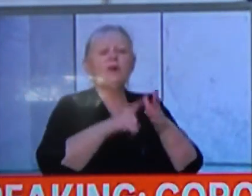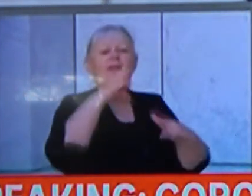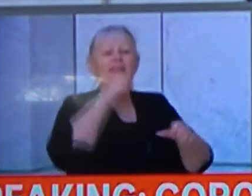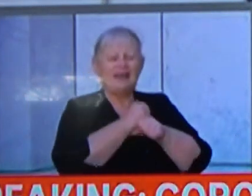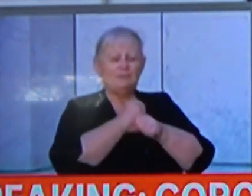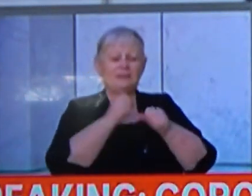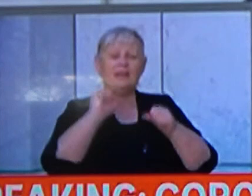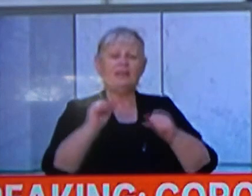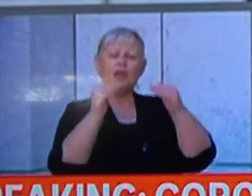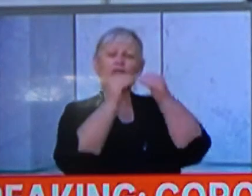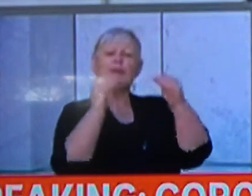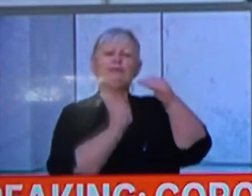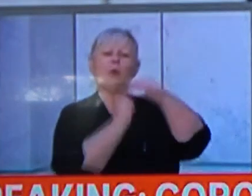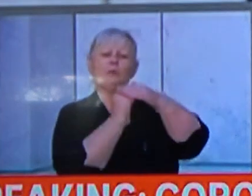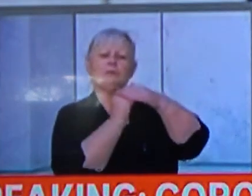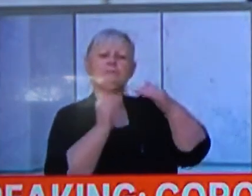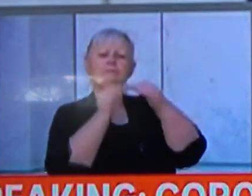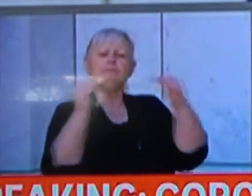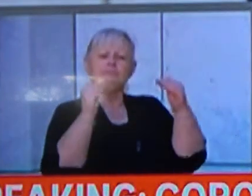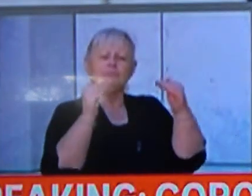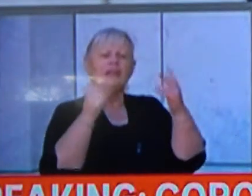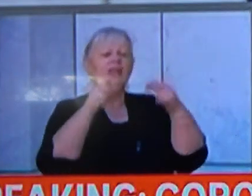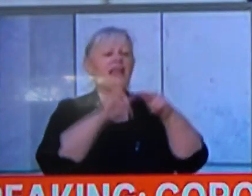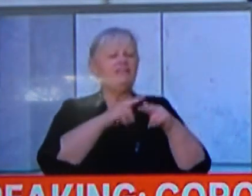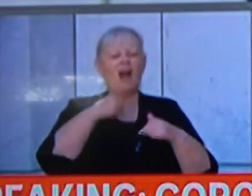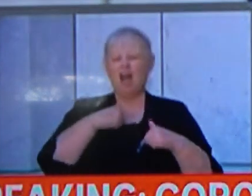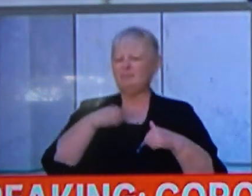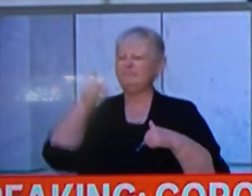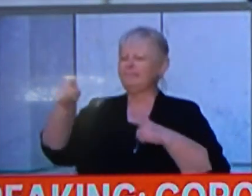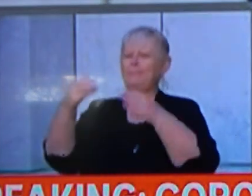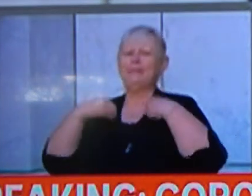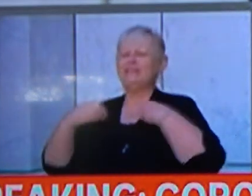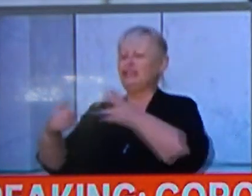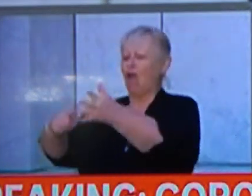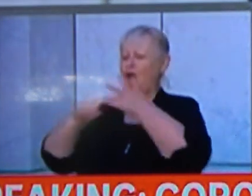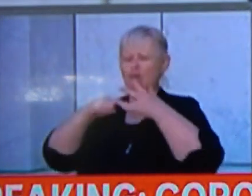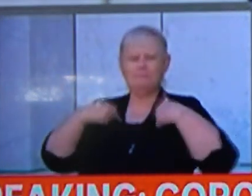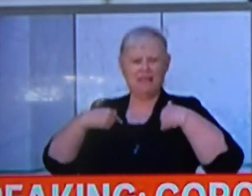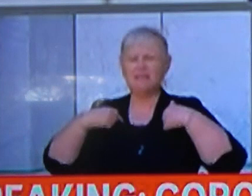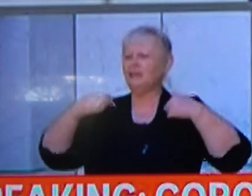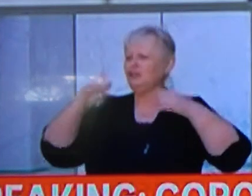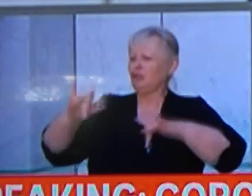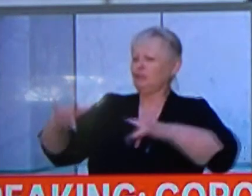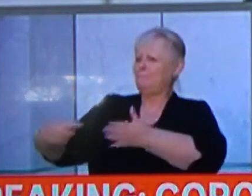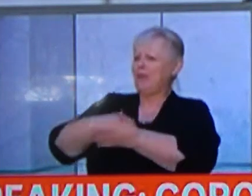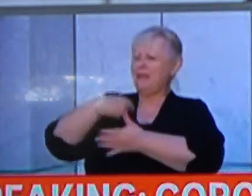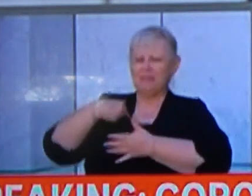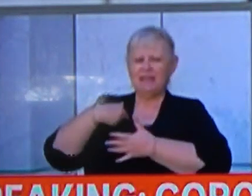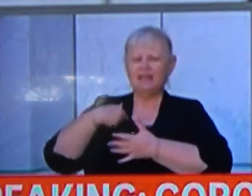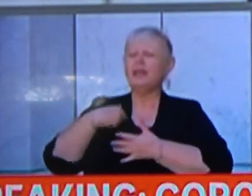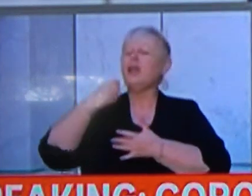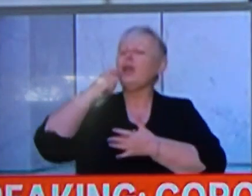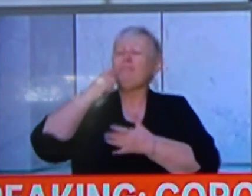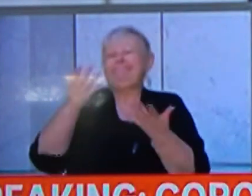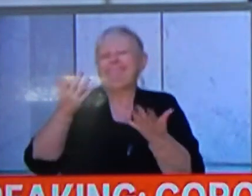the threshold at which a creditor can take action to initiate insolvency or bankruptcy from as